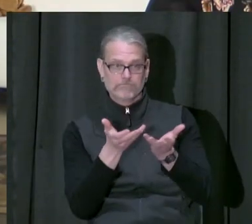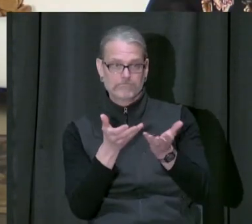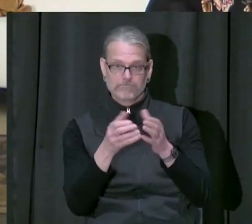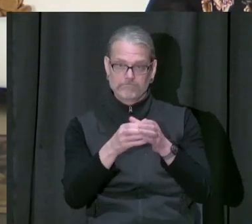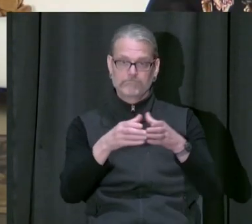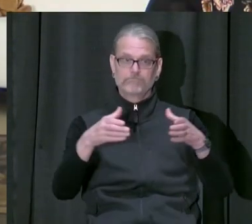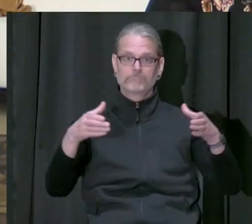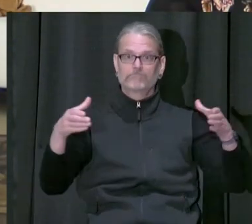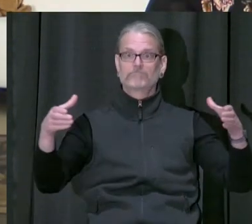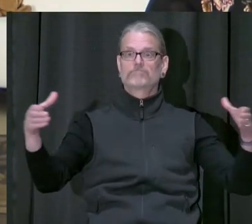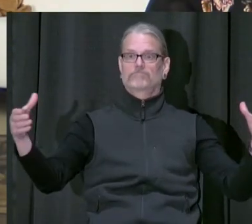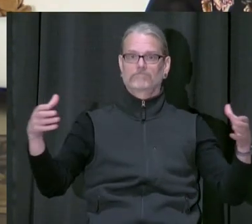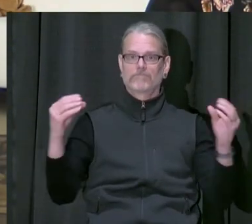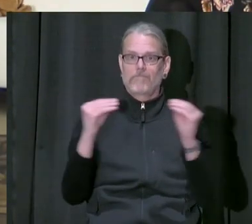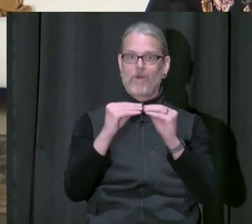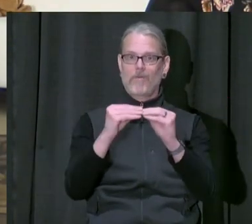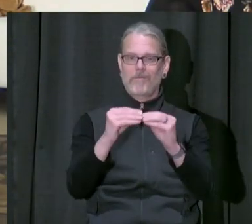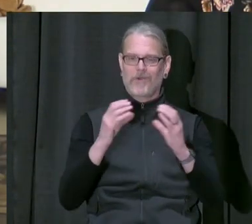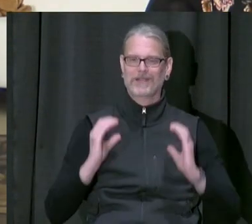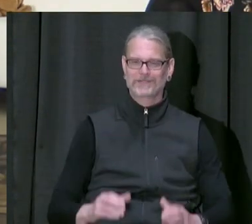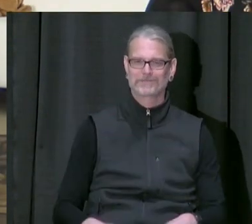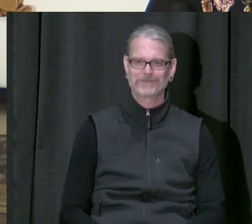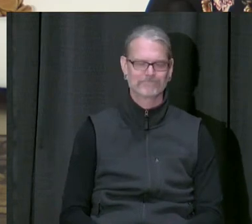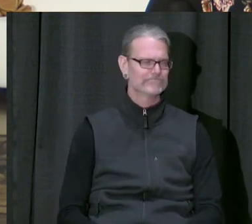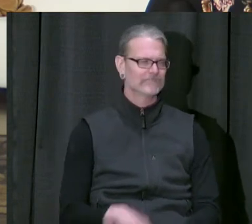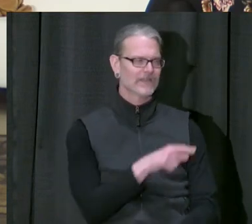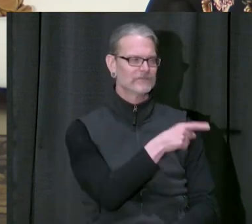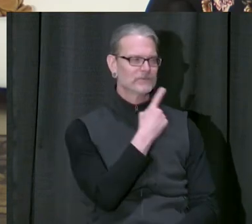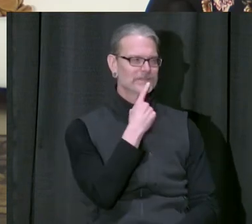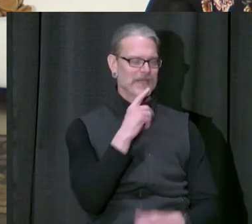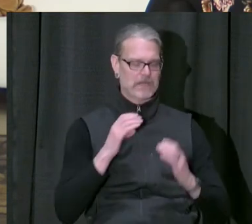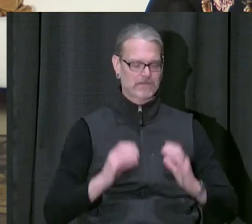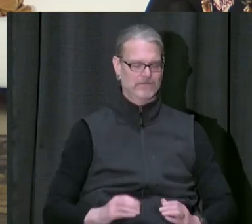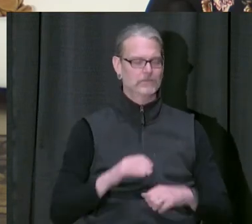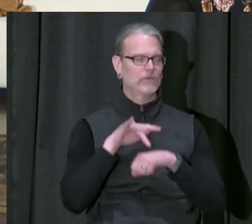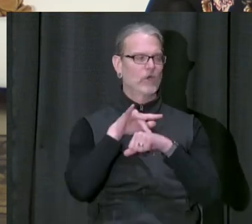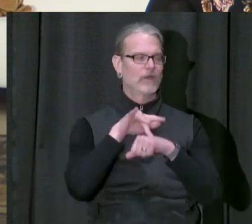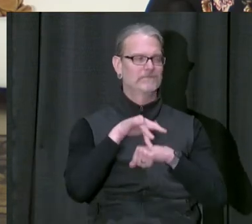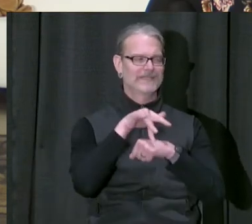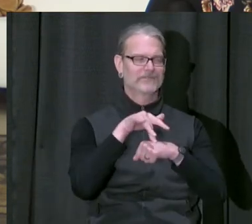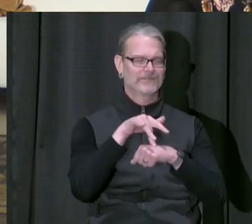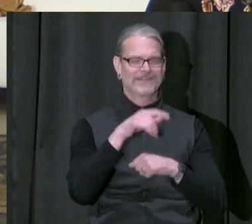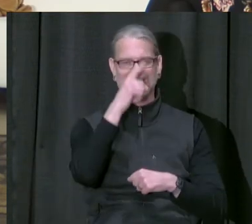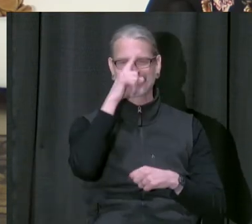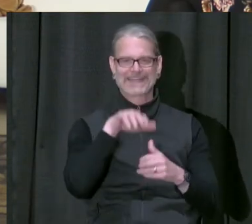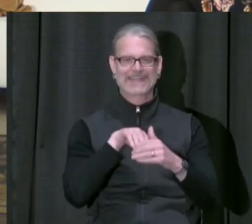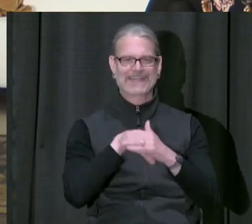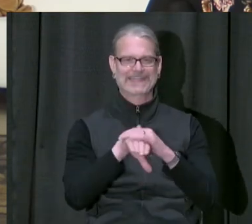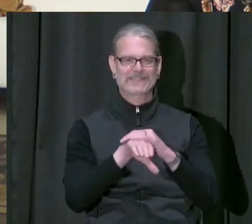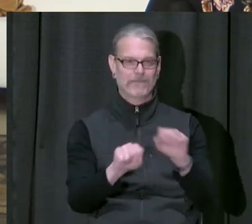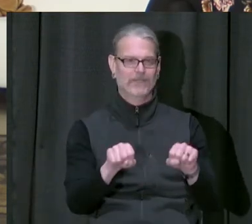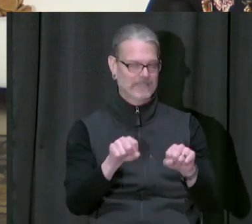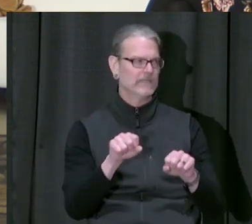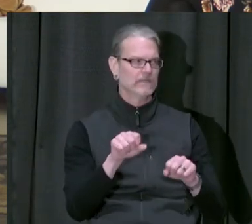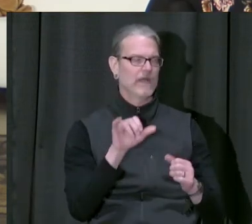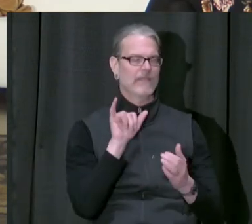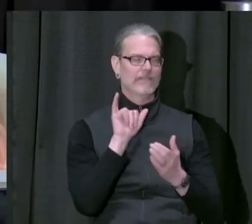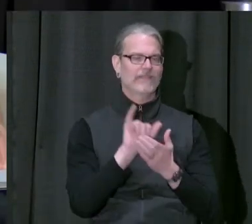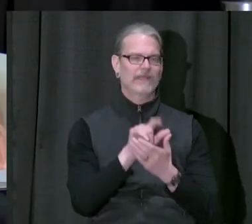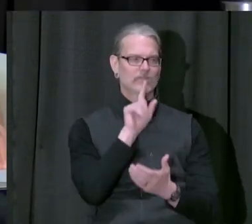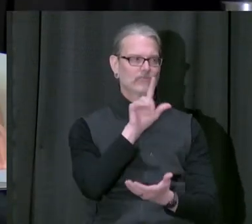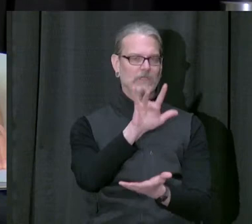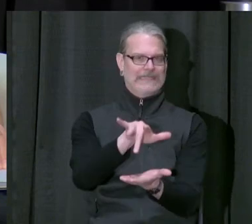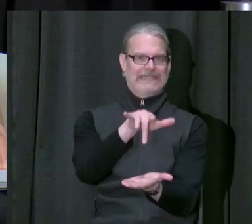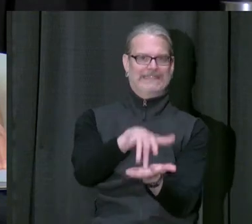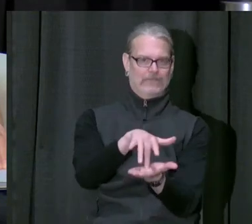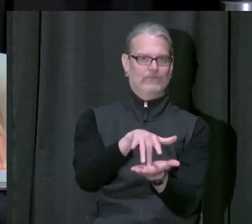Thanks so much, Pamra. I mean, you mentioned customer obsession, and I think accessibility really is sort of at the heart of